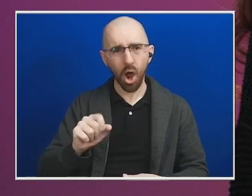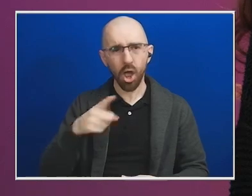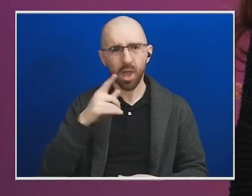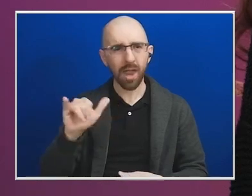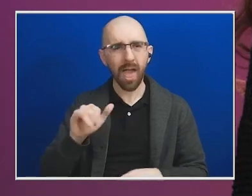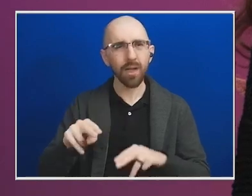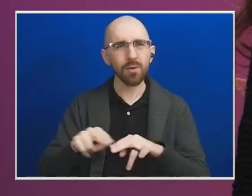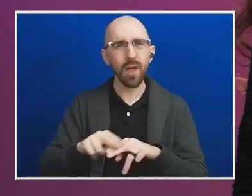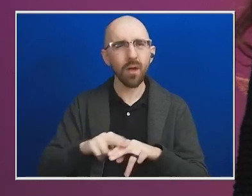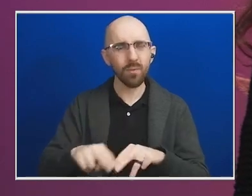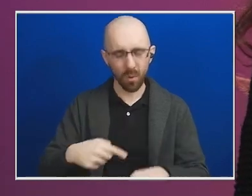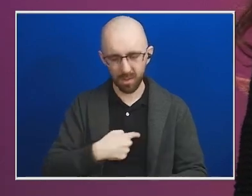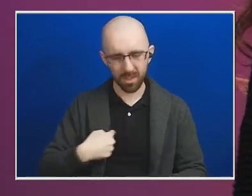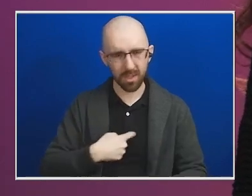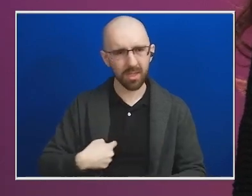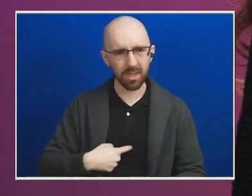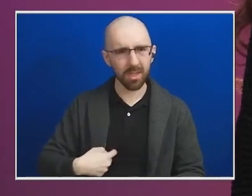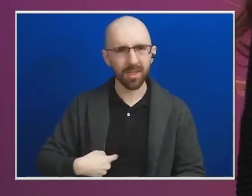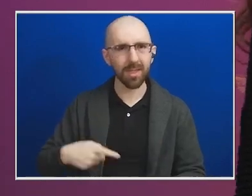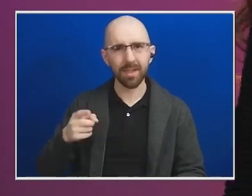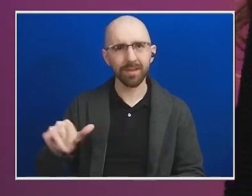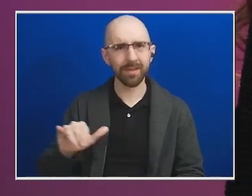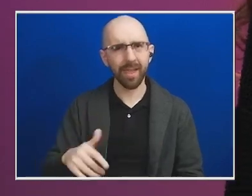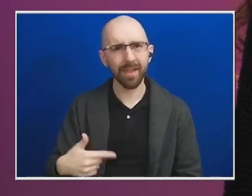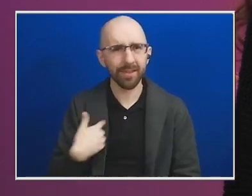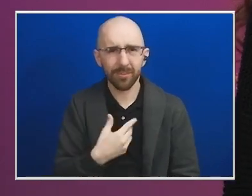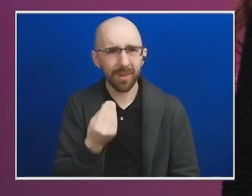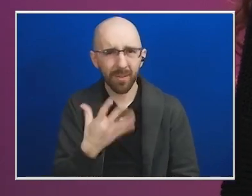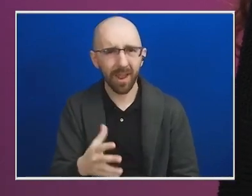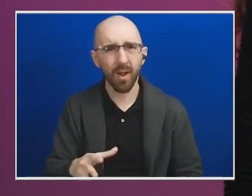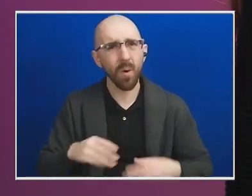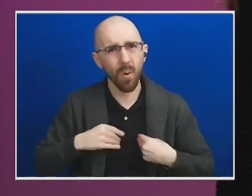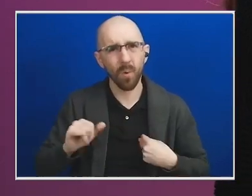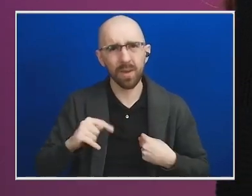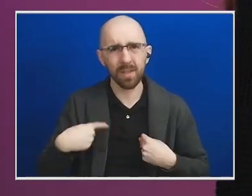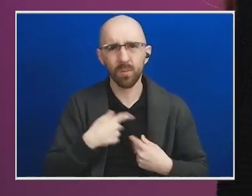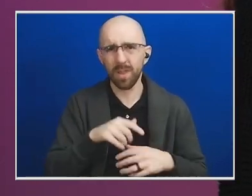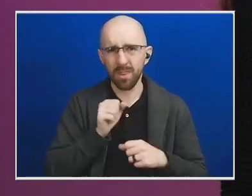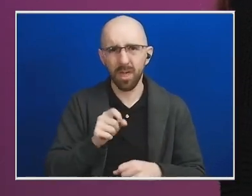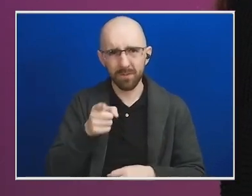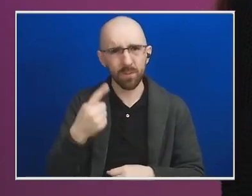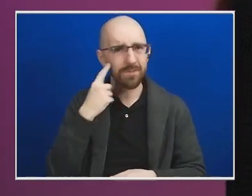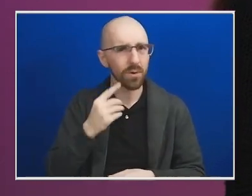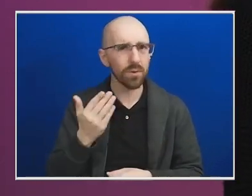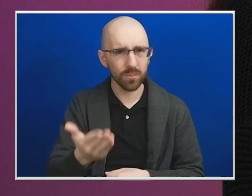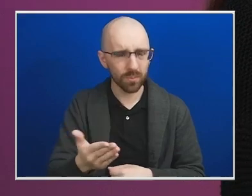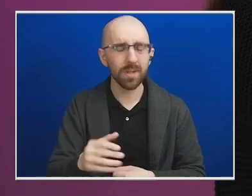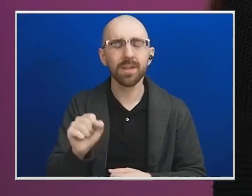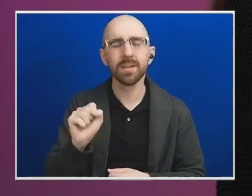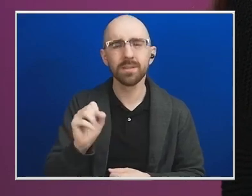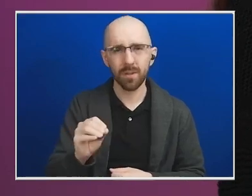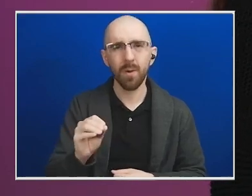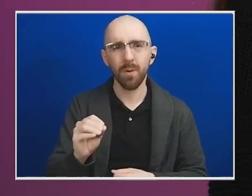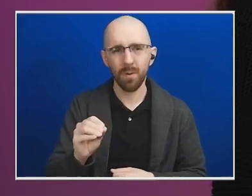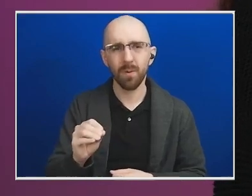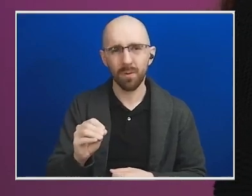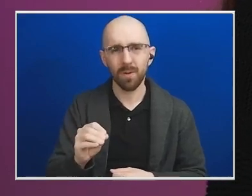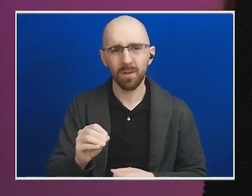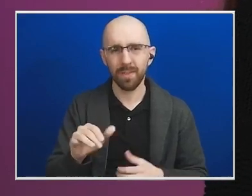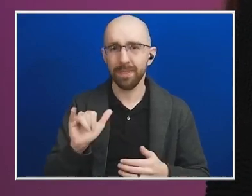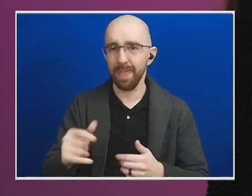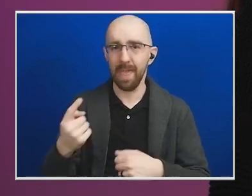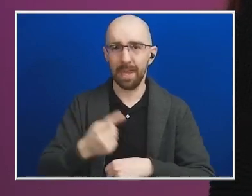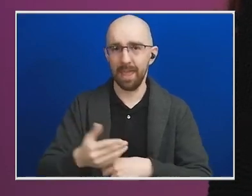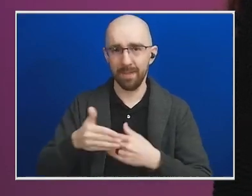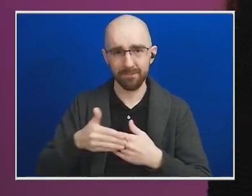like, dude, we don't care. Own it. We love you for who you are. Oh, wow. So, that day forward, I think Miles has